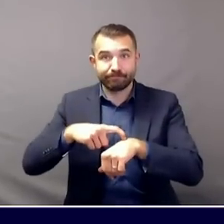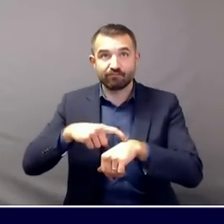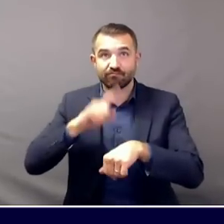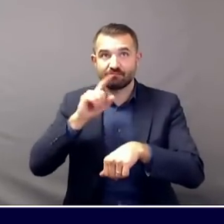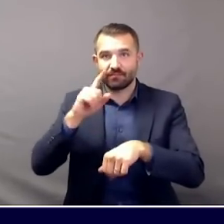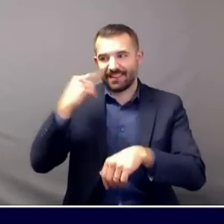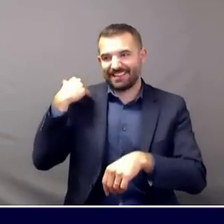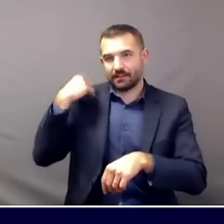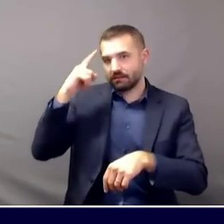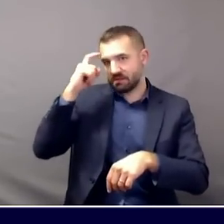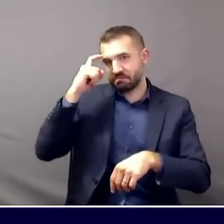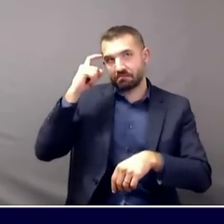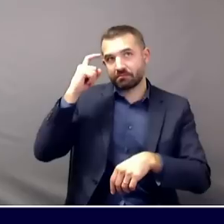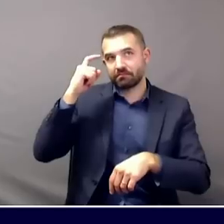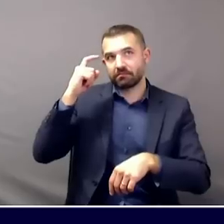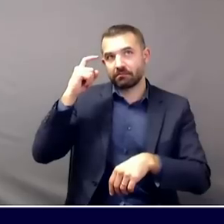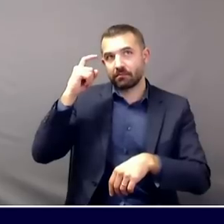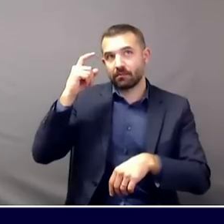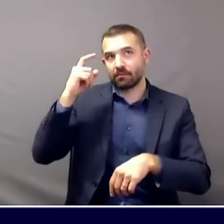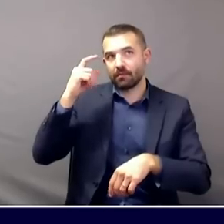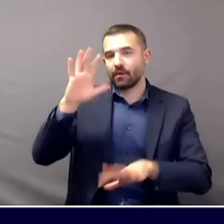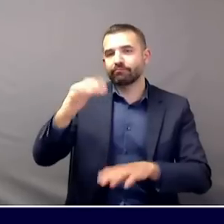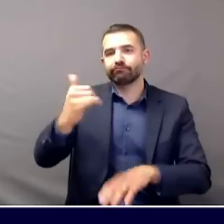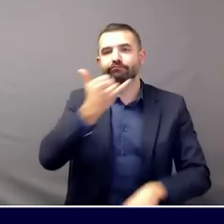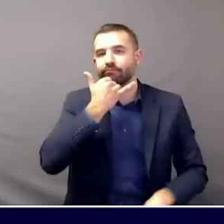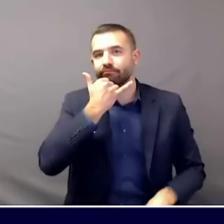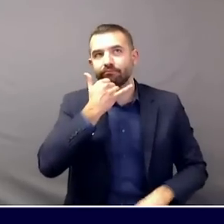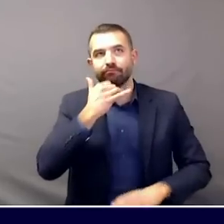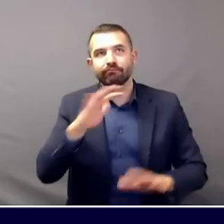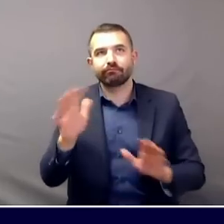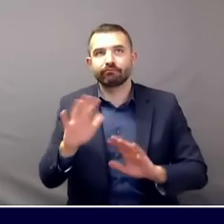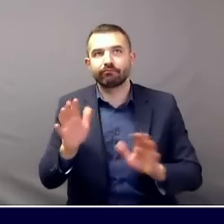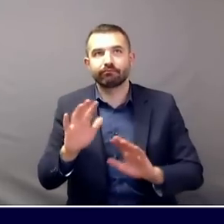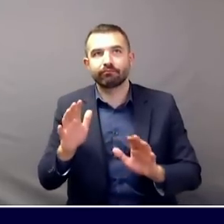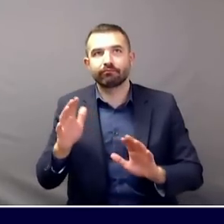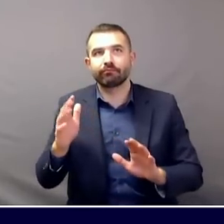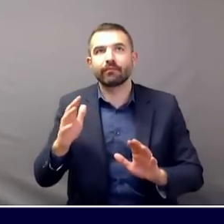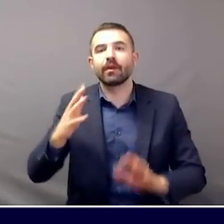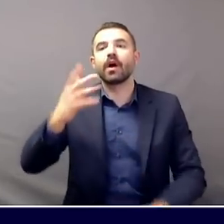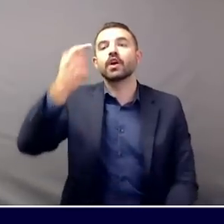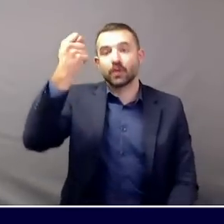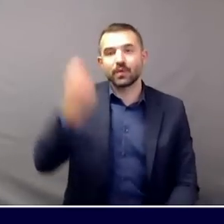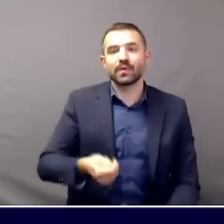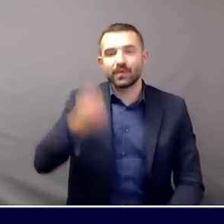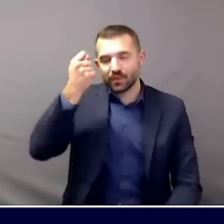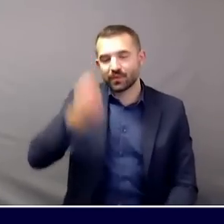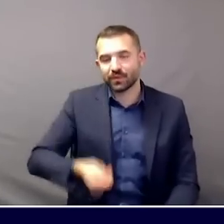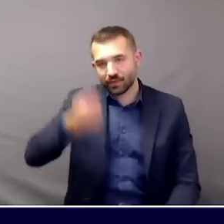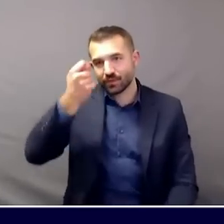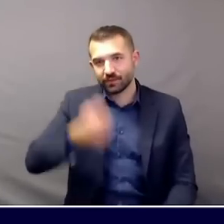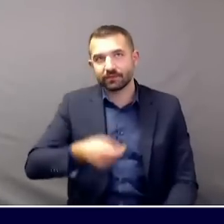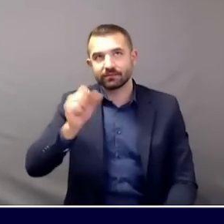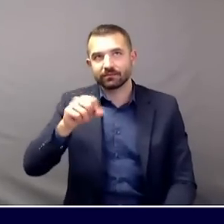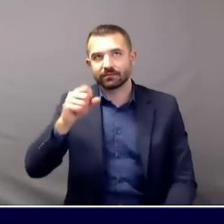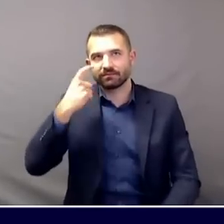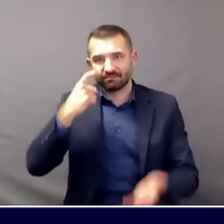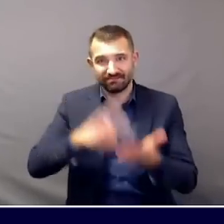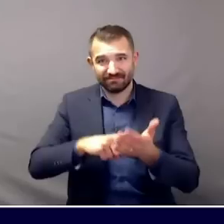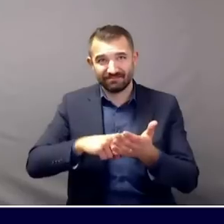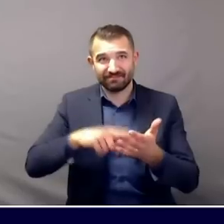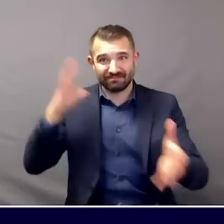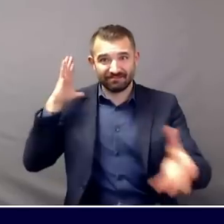a Tuesday, not Wednesday. If you Google Maine CDC influenza, you'll see them, and they go back decades. And we